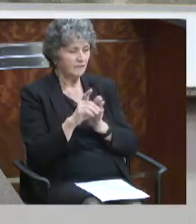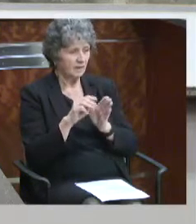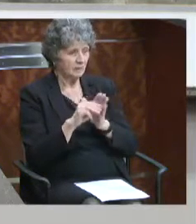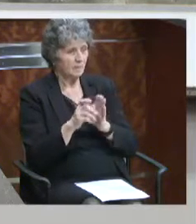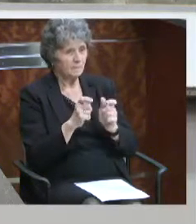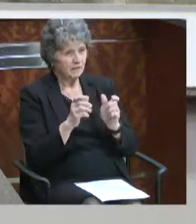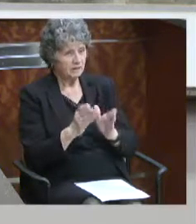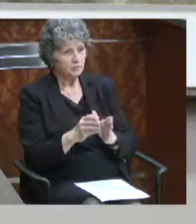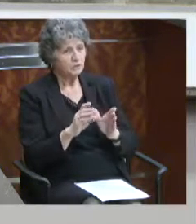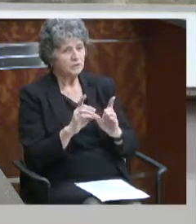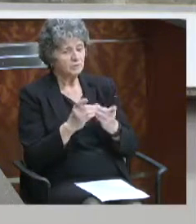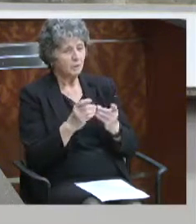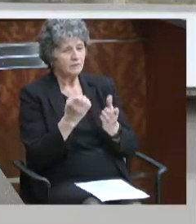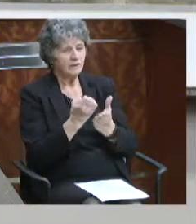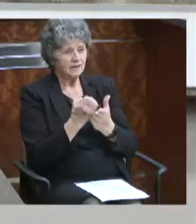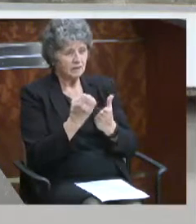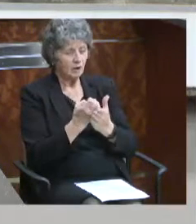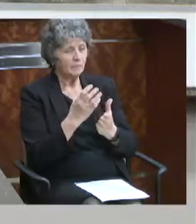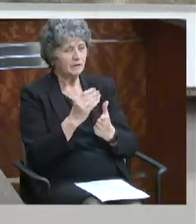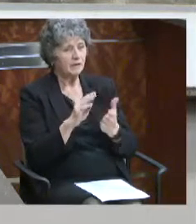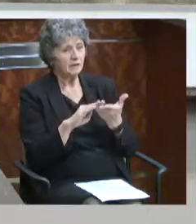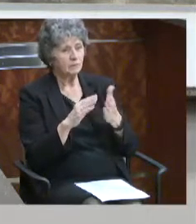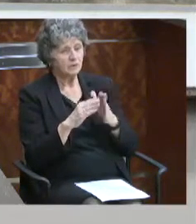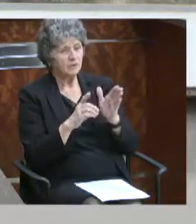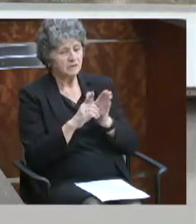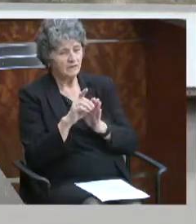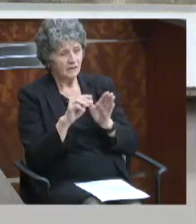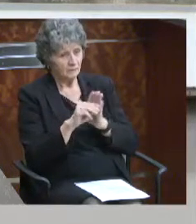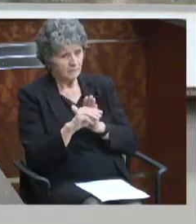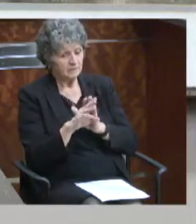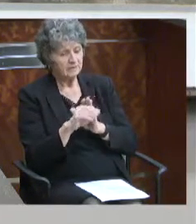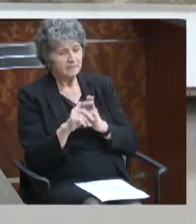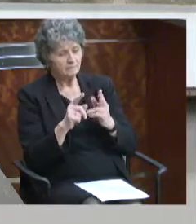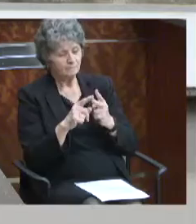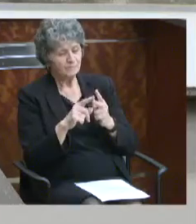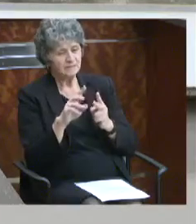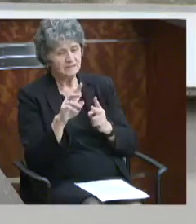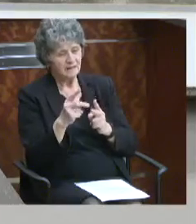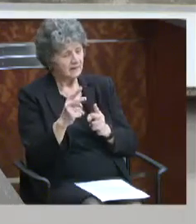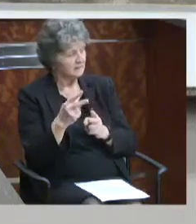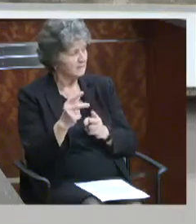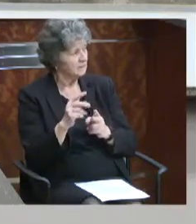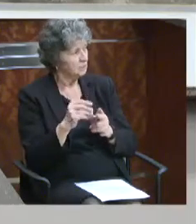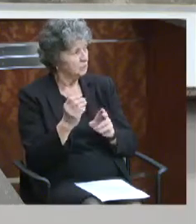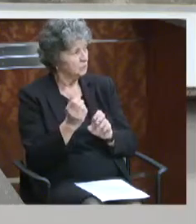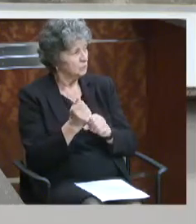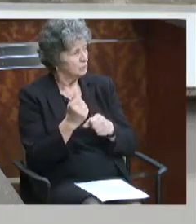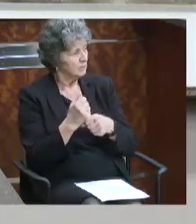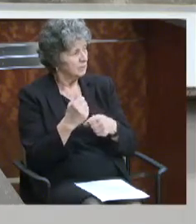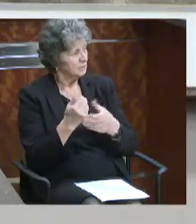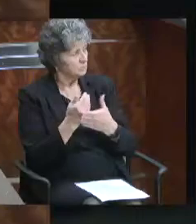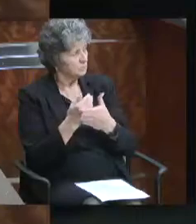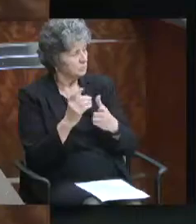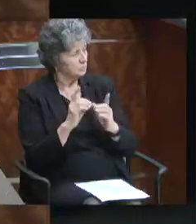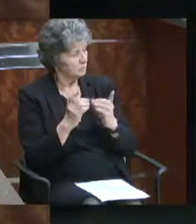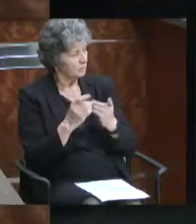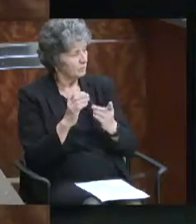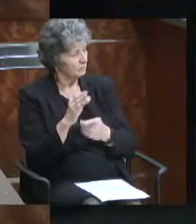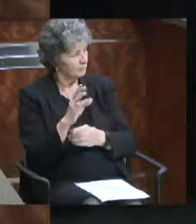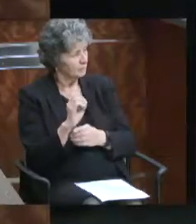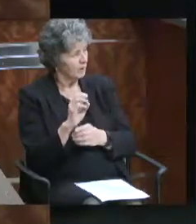of Economic and Community Development, and secondly, to create the Department of Fire Marshal and Permit